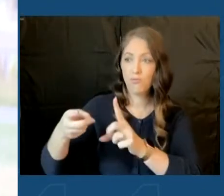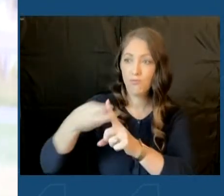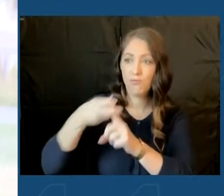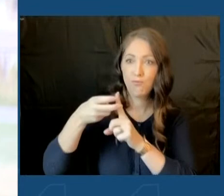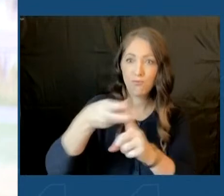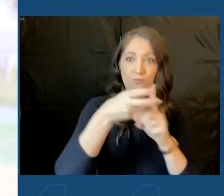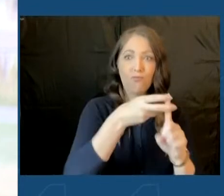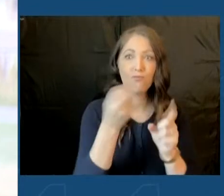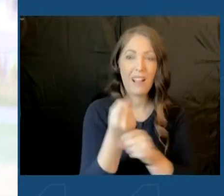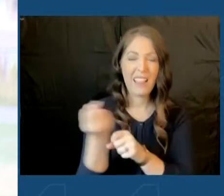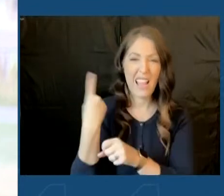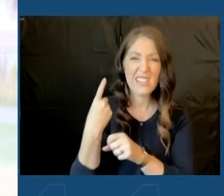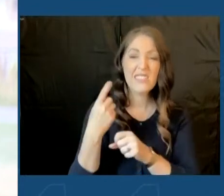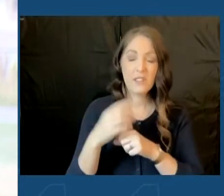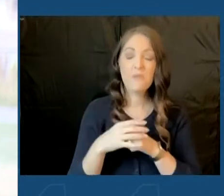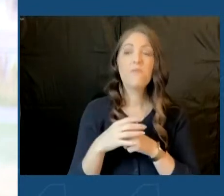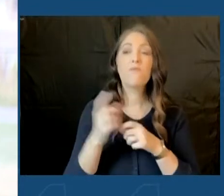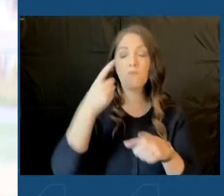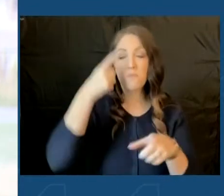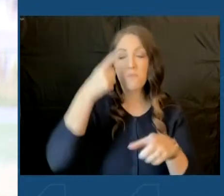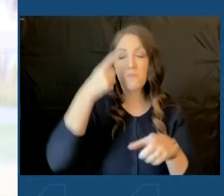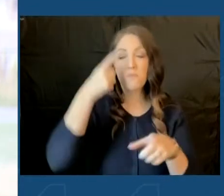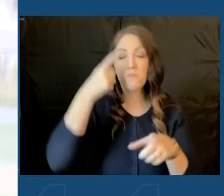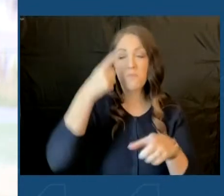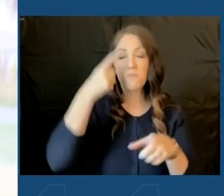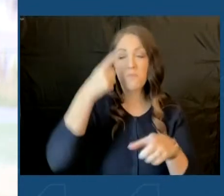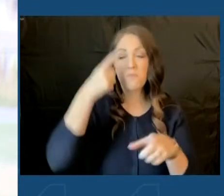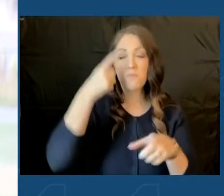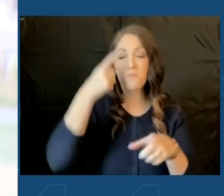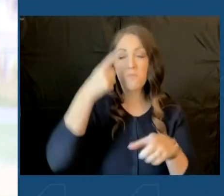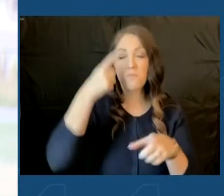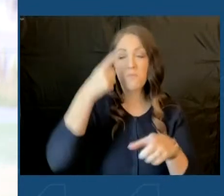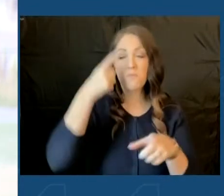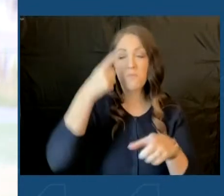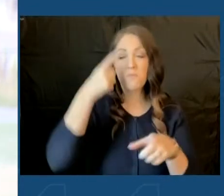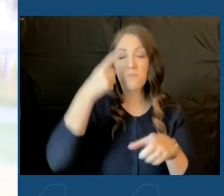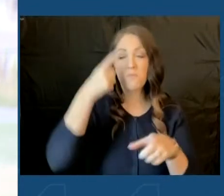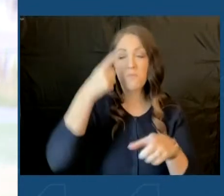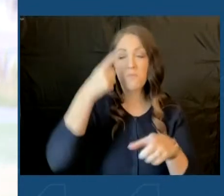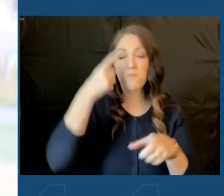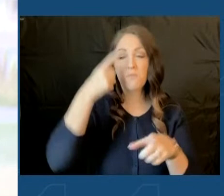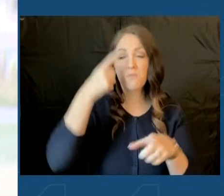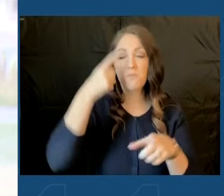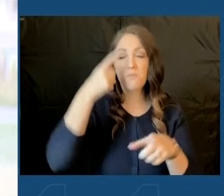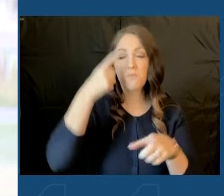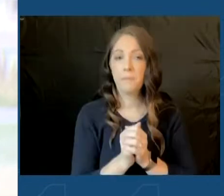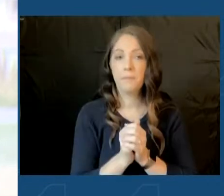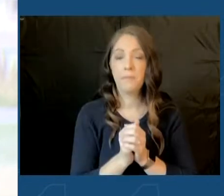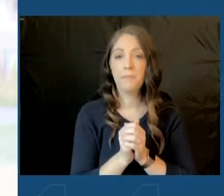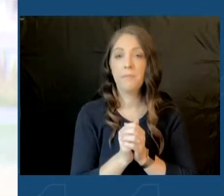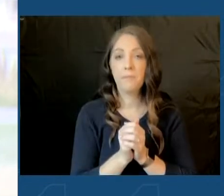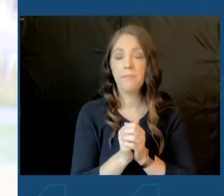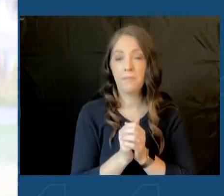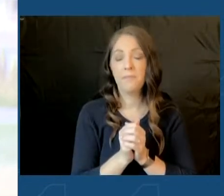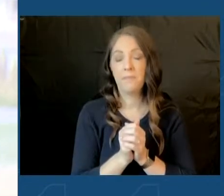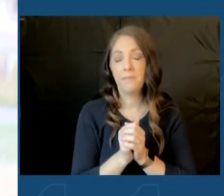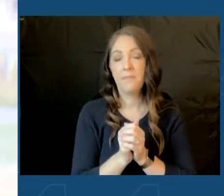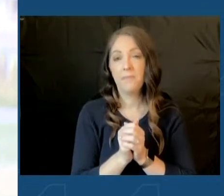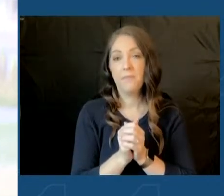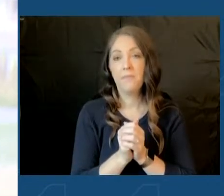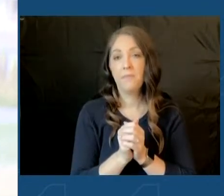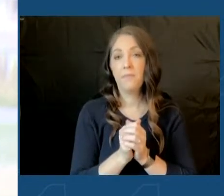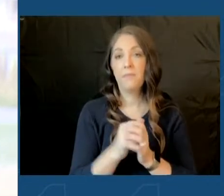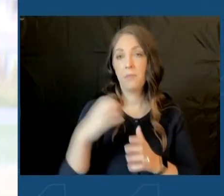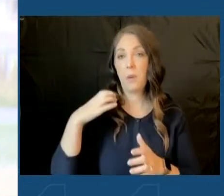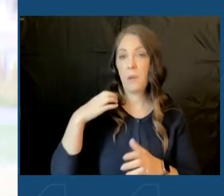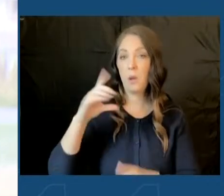and decided to chart a new course for New York State. And our Commissioner of DOT, Commissioner